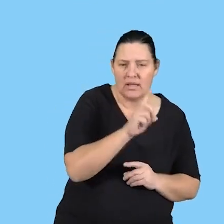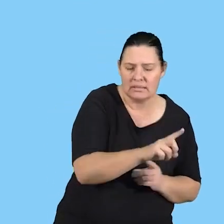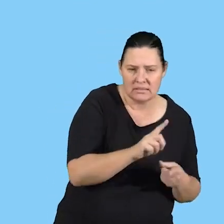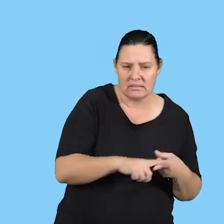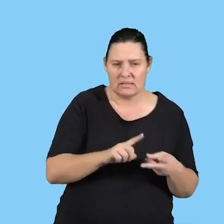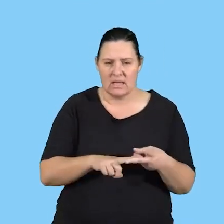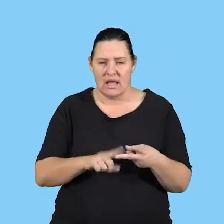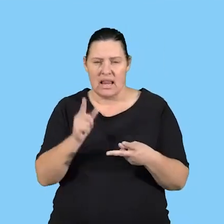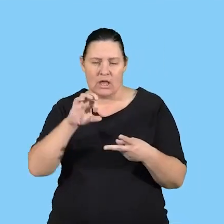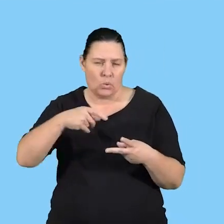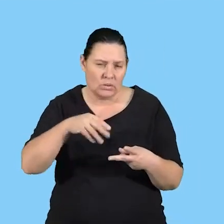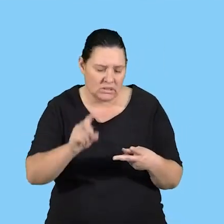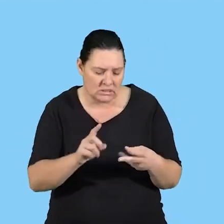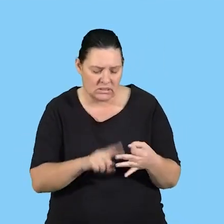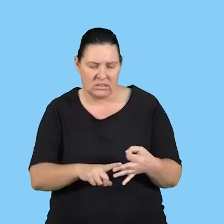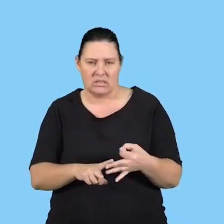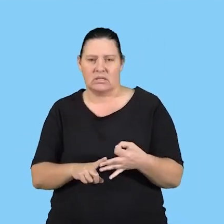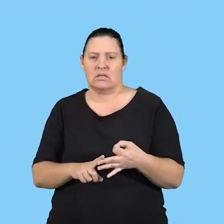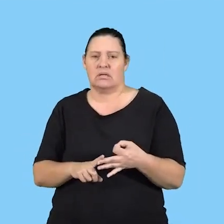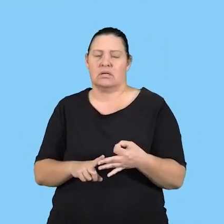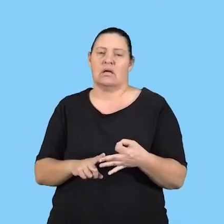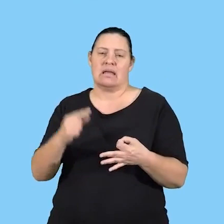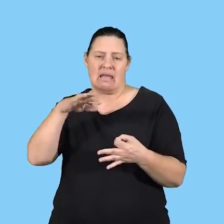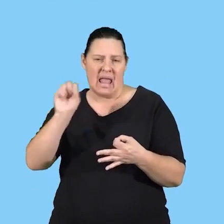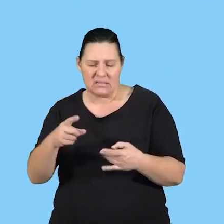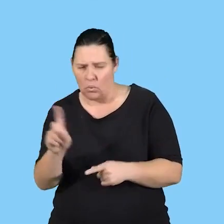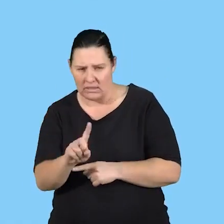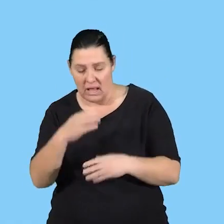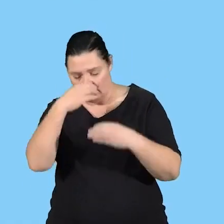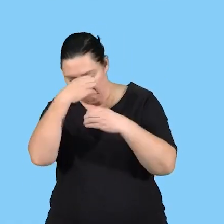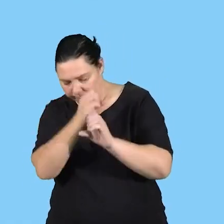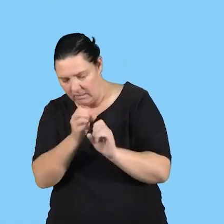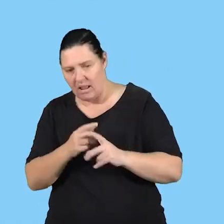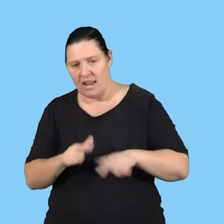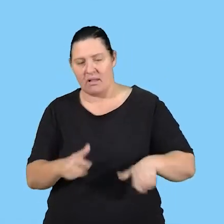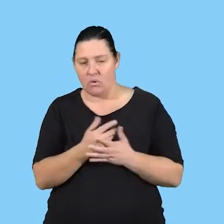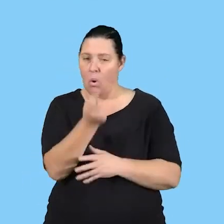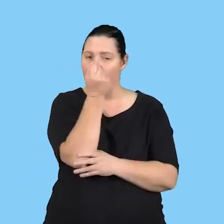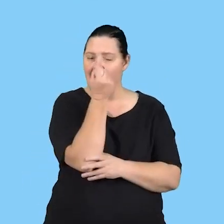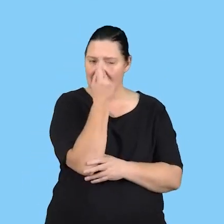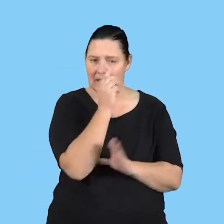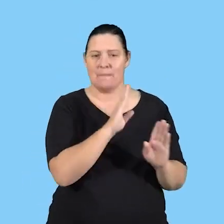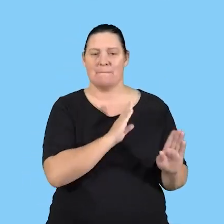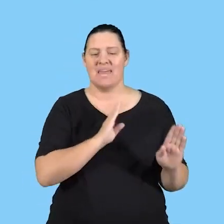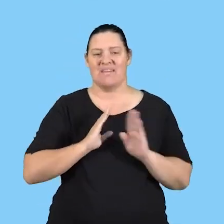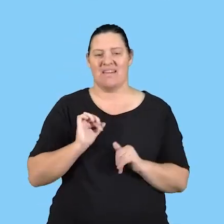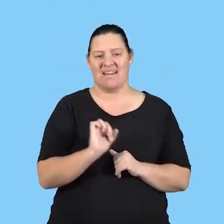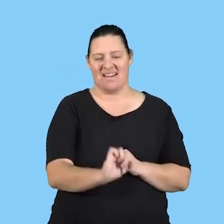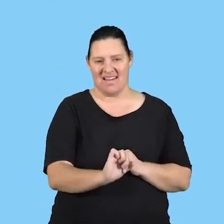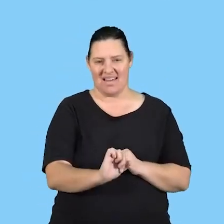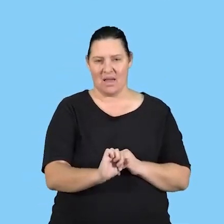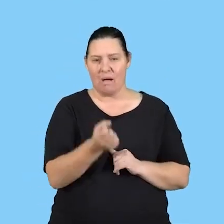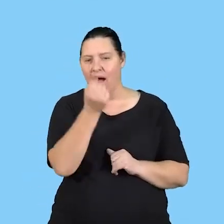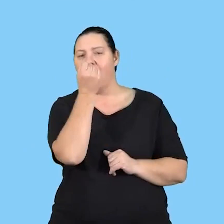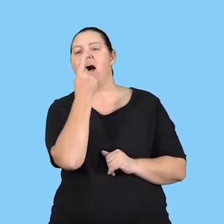liquids, and gases are, at least at a macroscopic level, so that they can understand the behavior and be